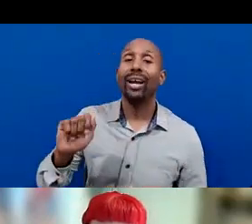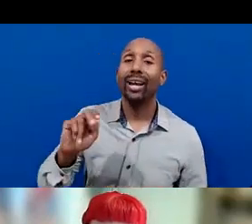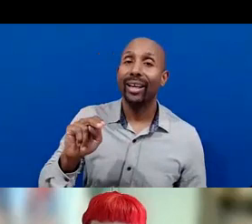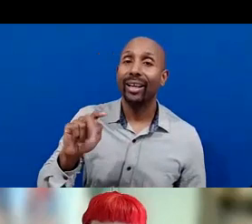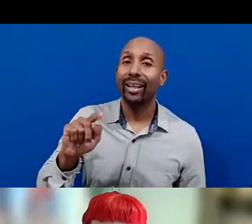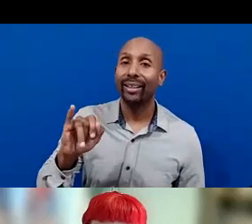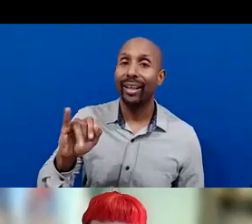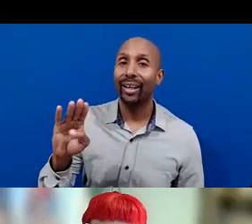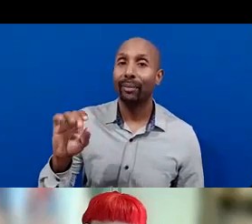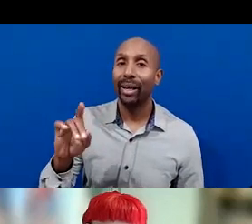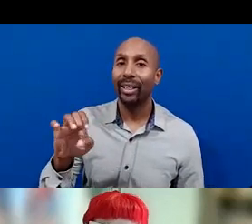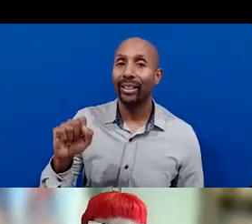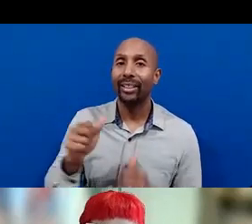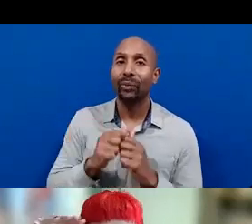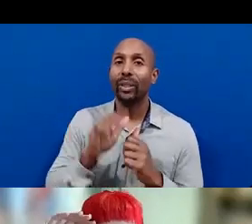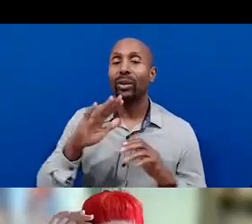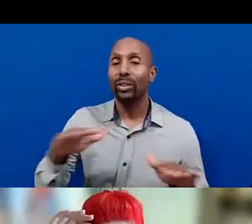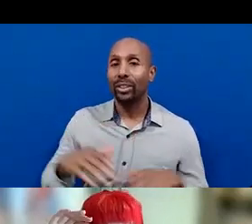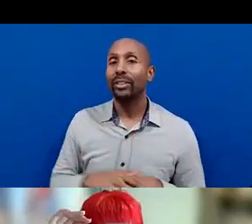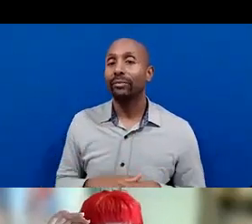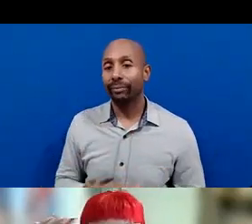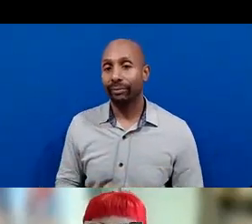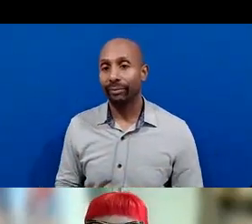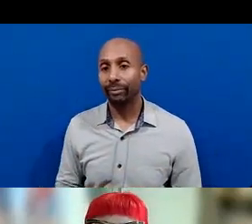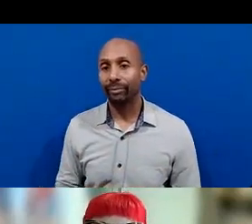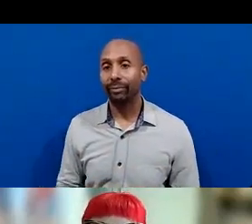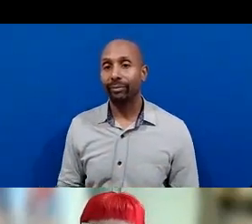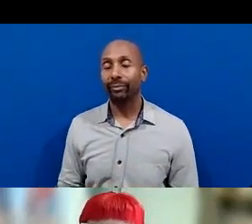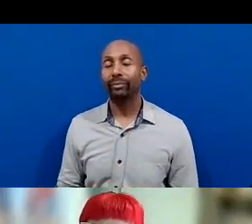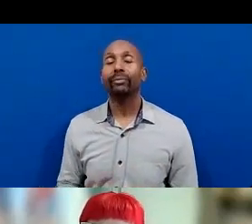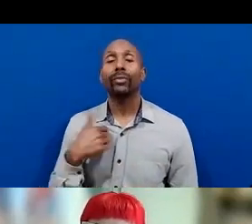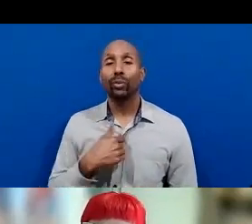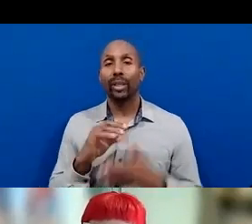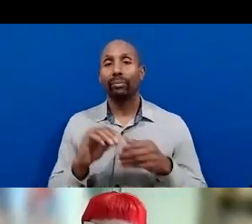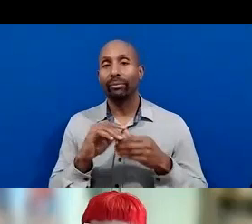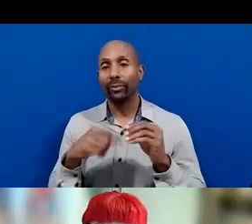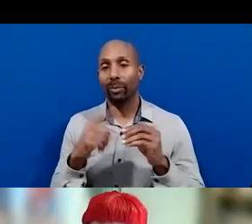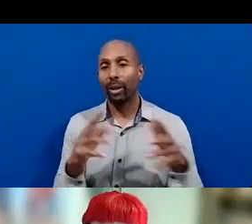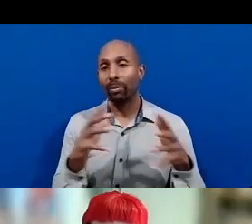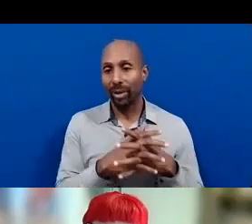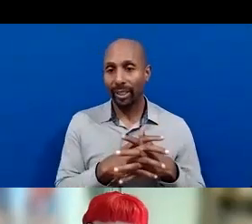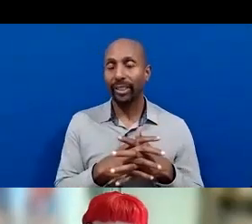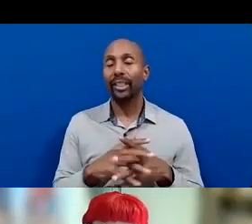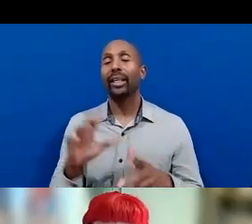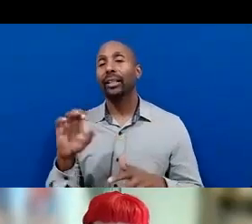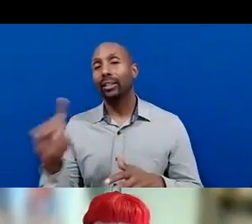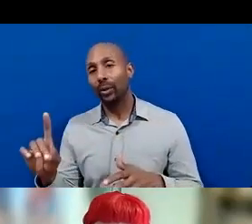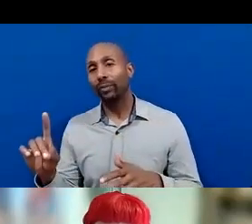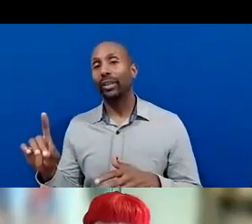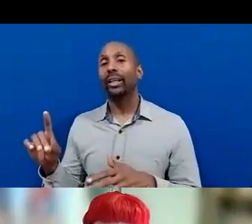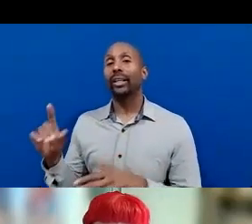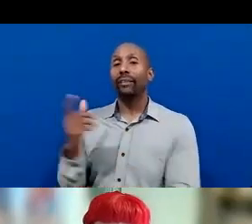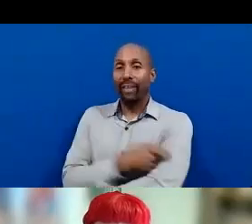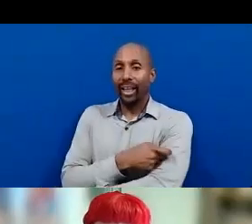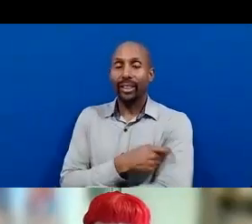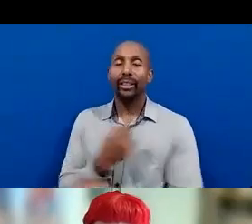lot of really bad myths out there, and we talked about pregnancy and COVID and the vaccine last week. So I won't go into a